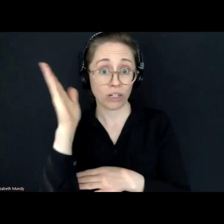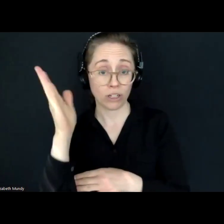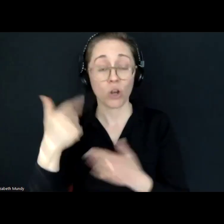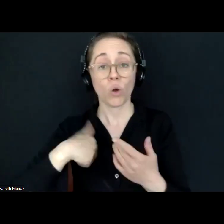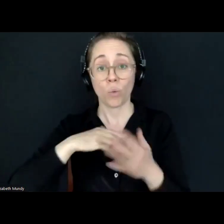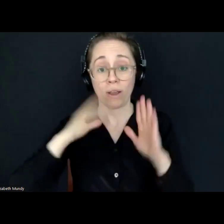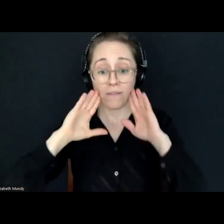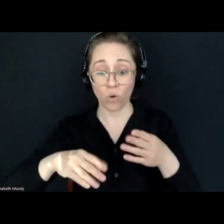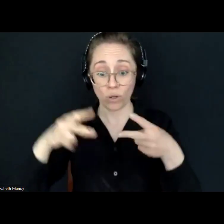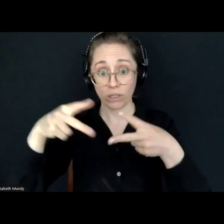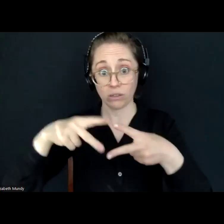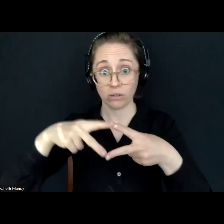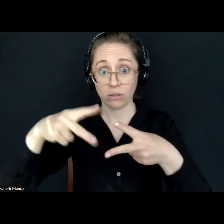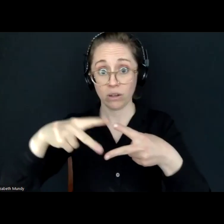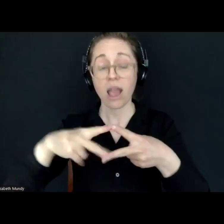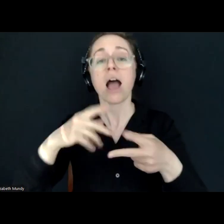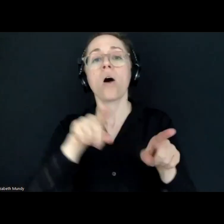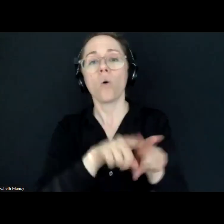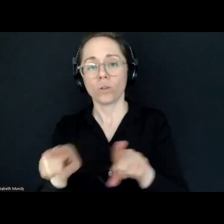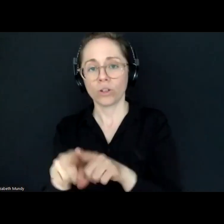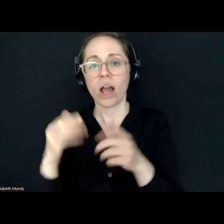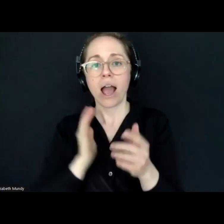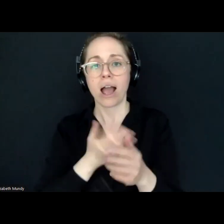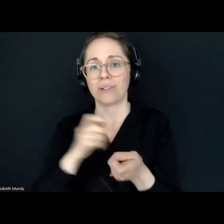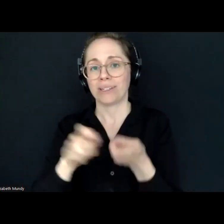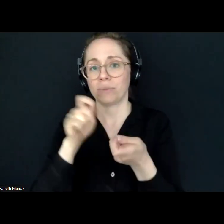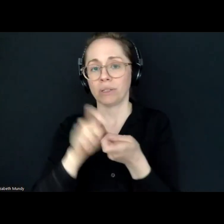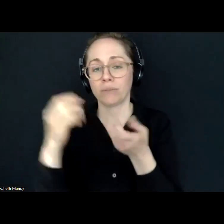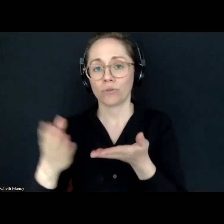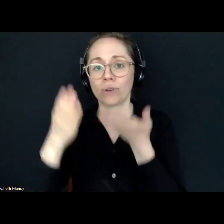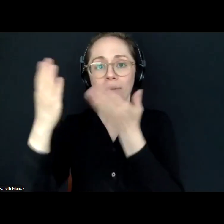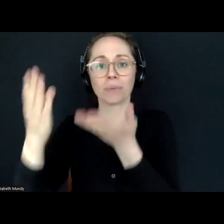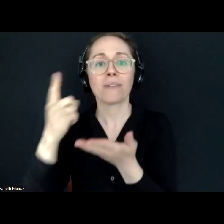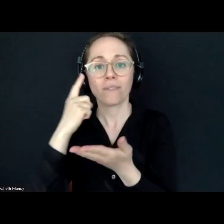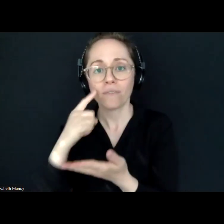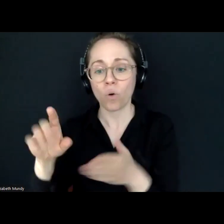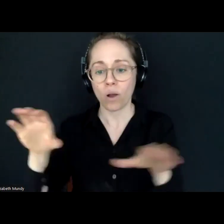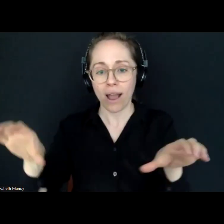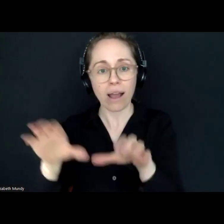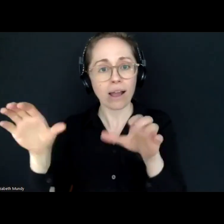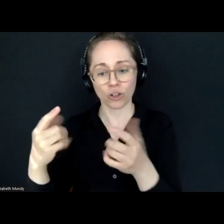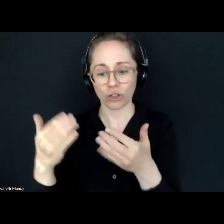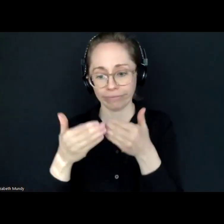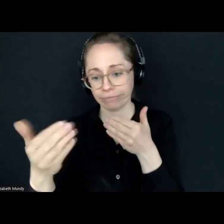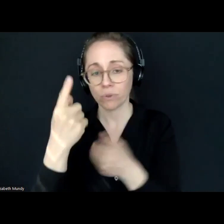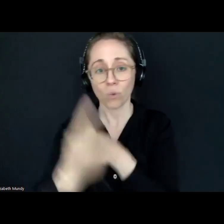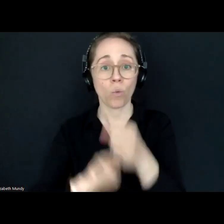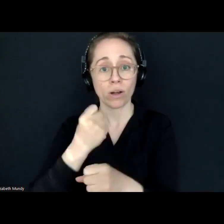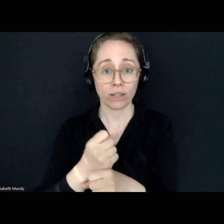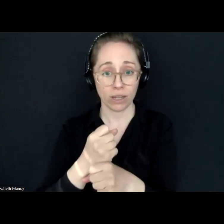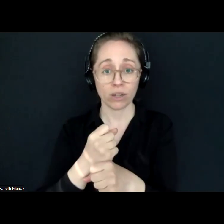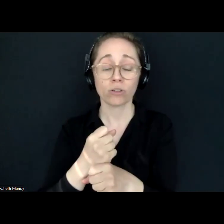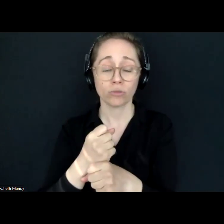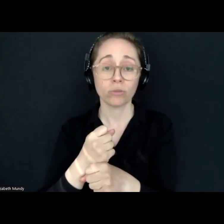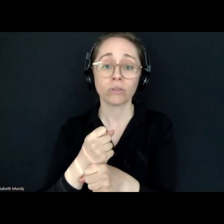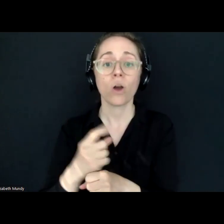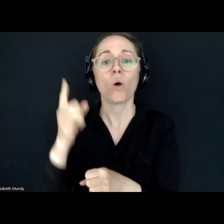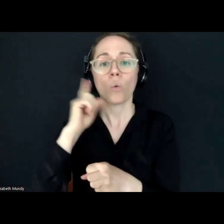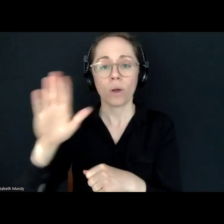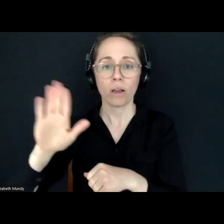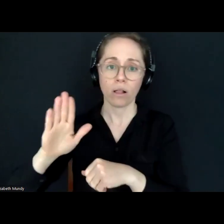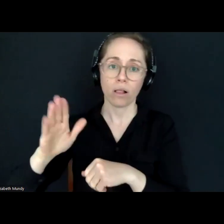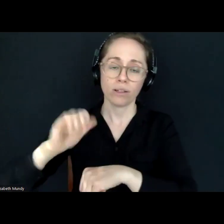on, and then our specific recommendations for action that can be taken in the next year that will set us up for success over